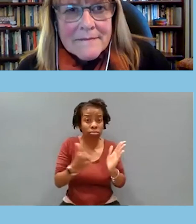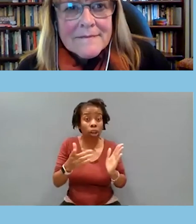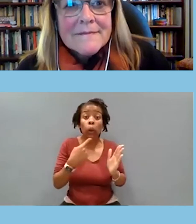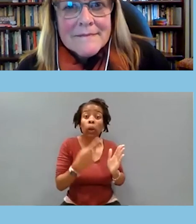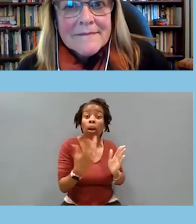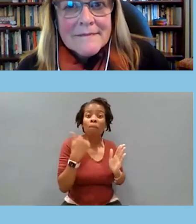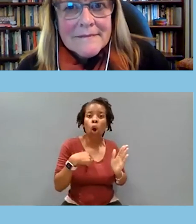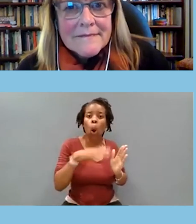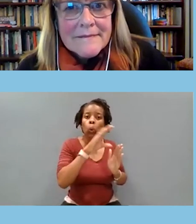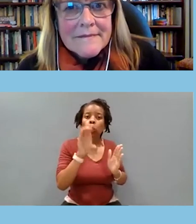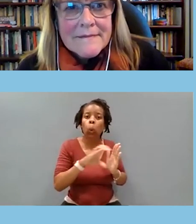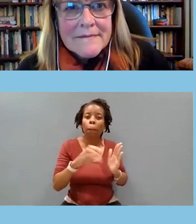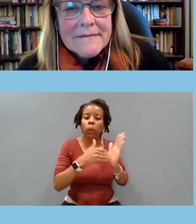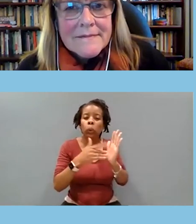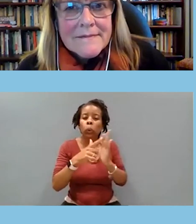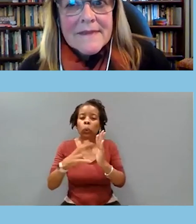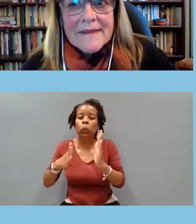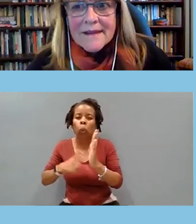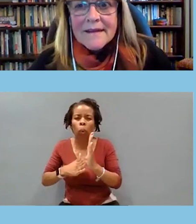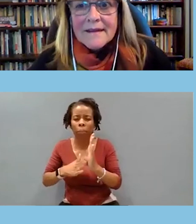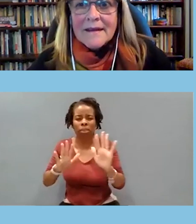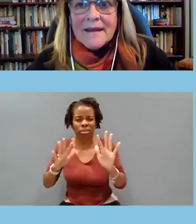but you know, yeah.